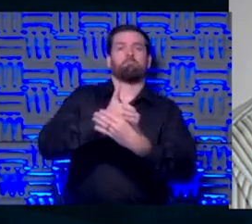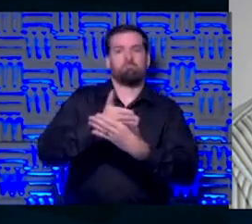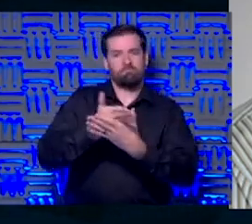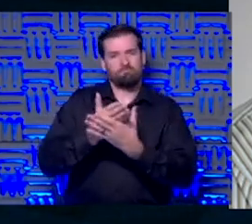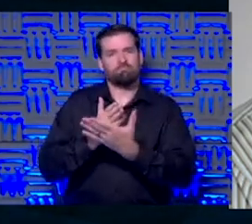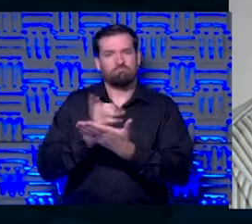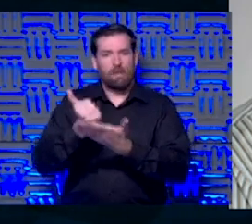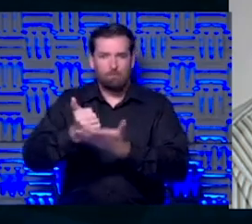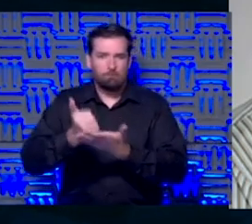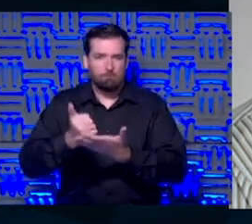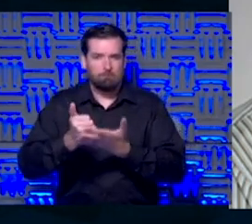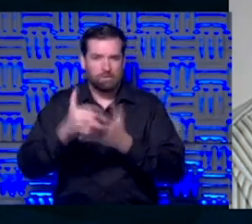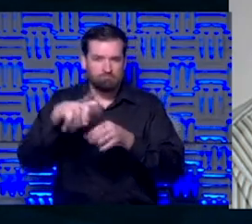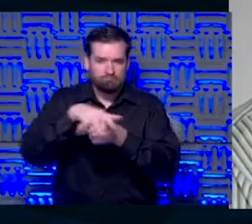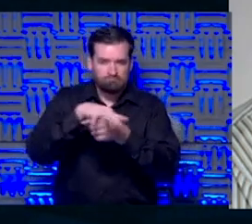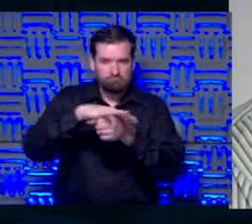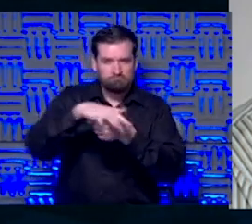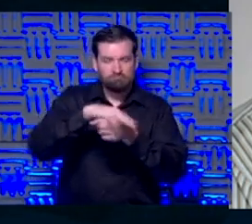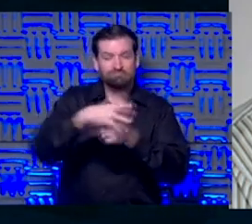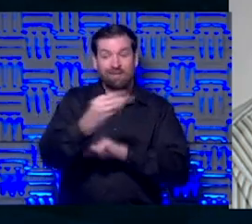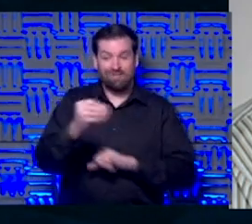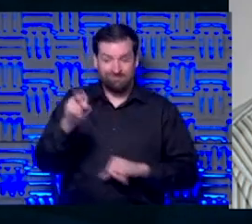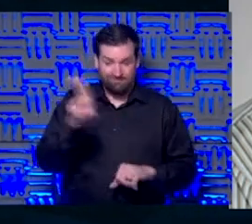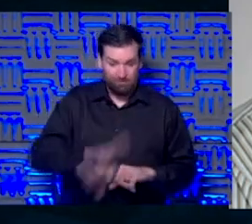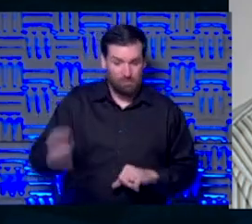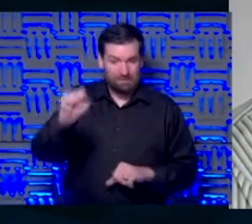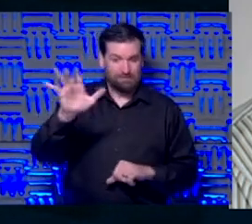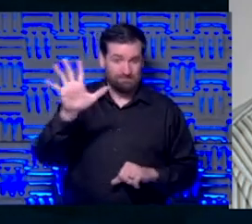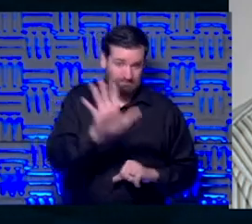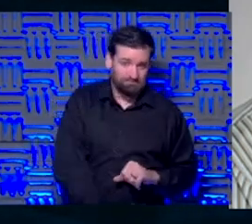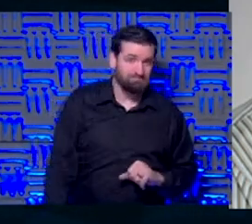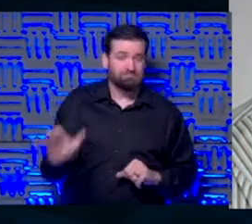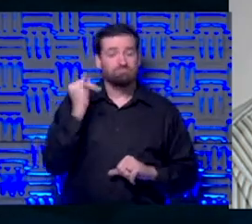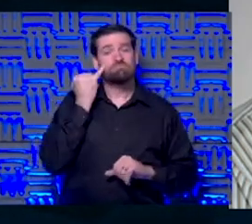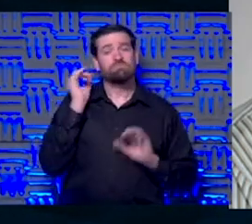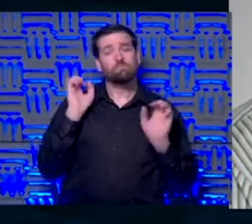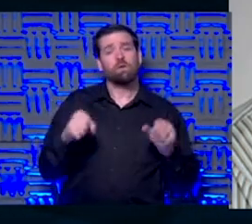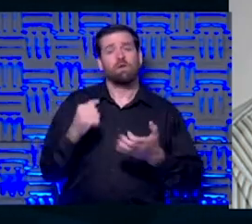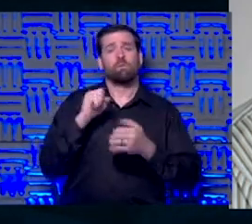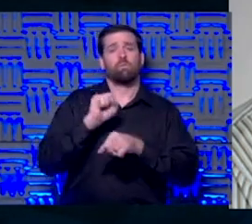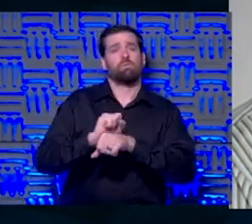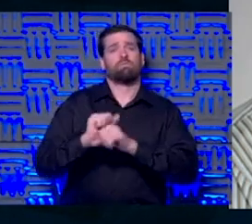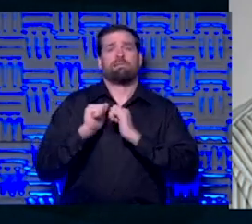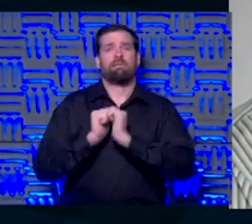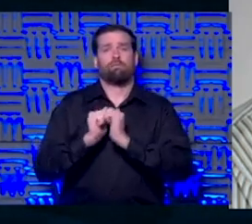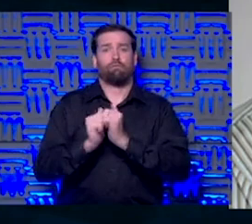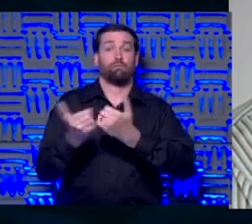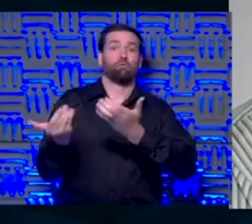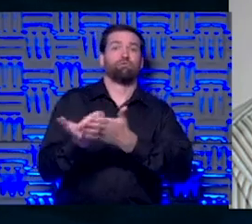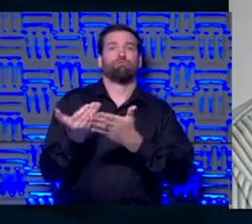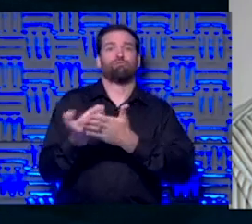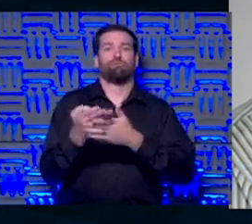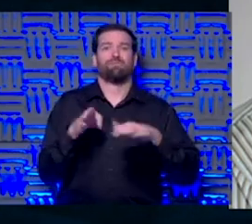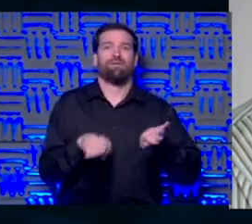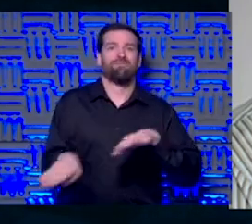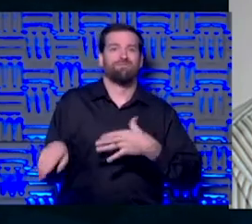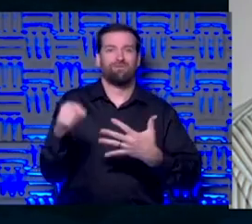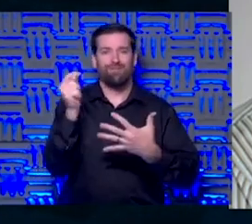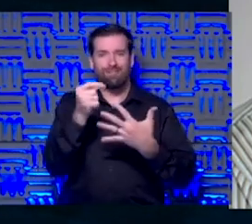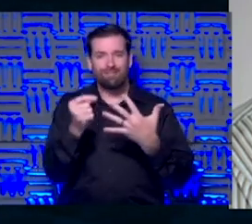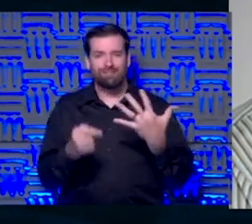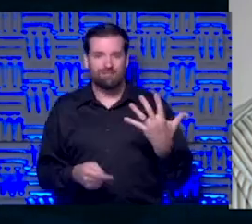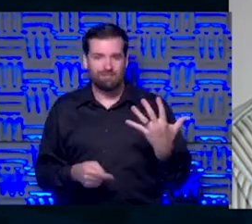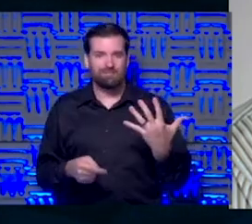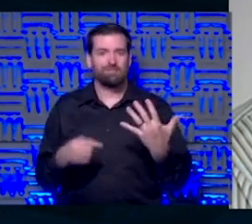our local setting and in this country, and so I think if we can work together on some of these new behavioral things in